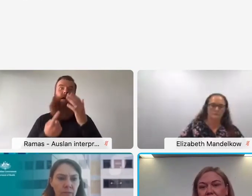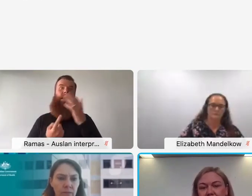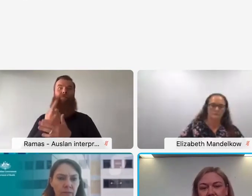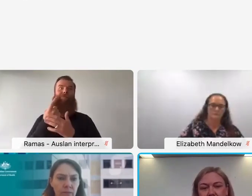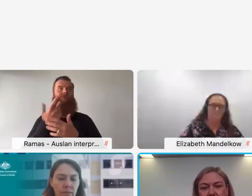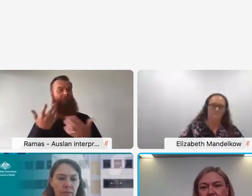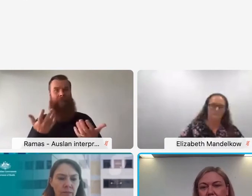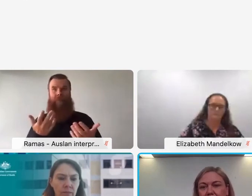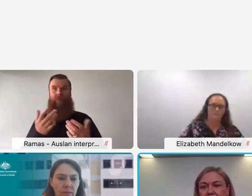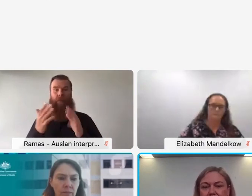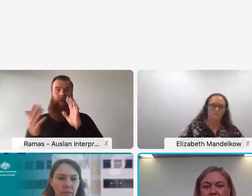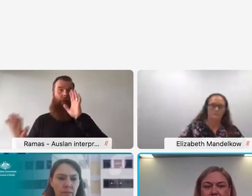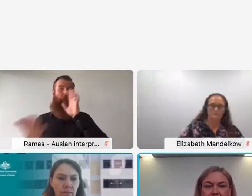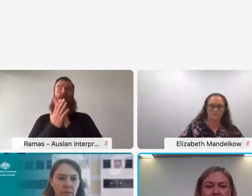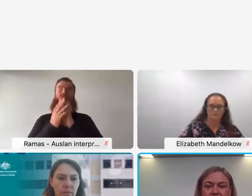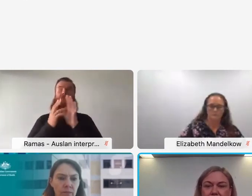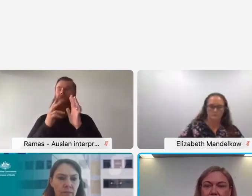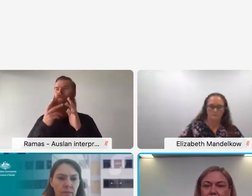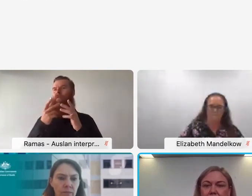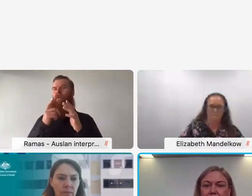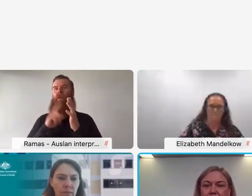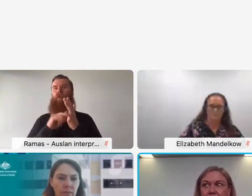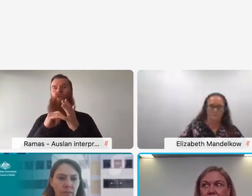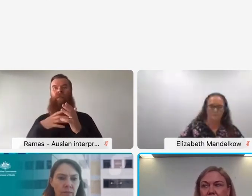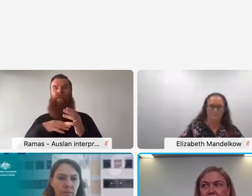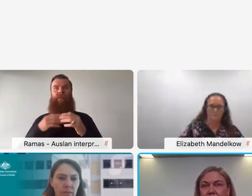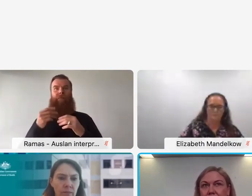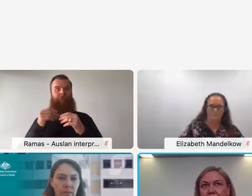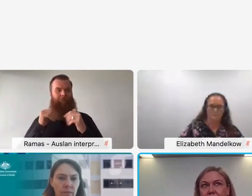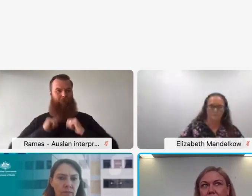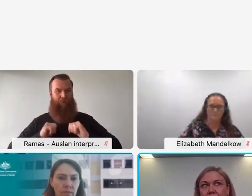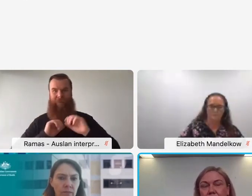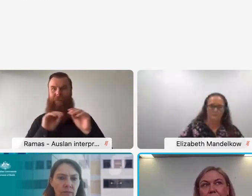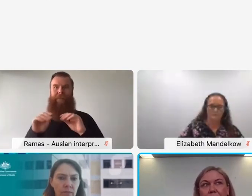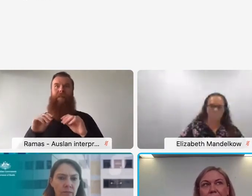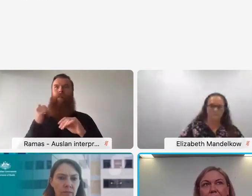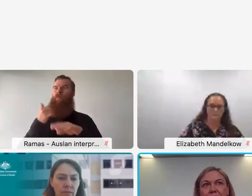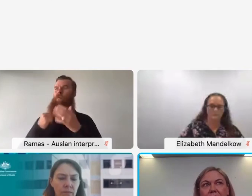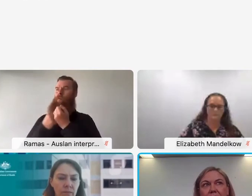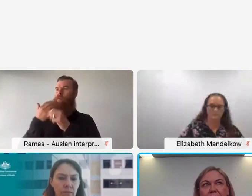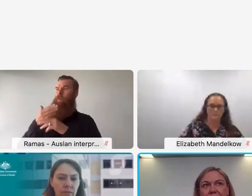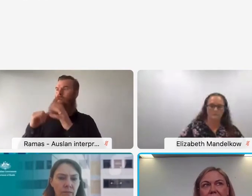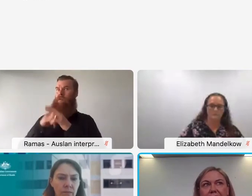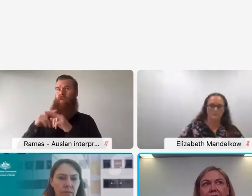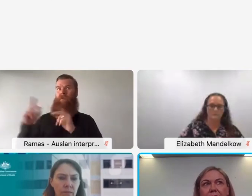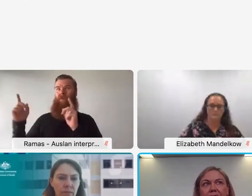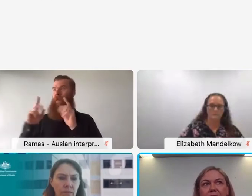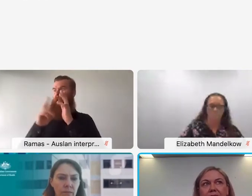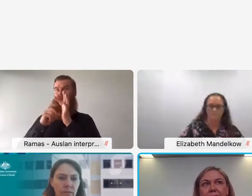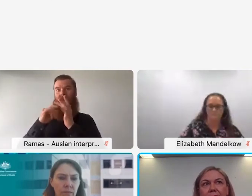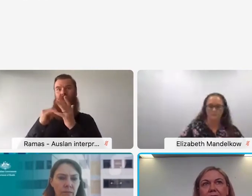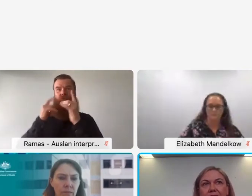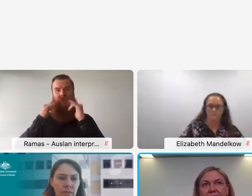training for our LSUs to be able to support the workers to do it, it would we would be able to undertake it,